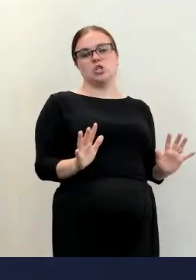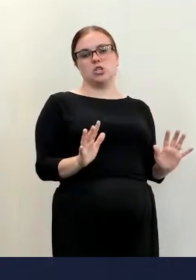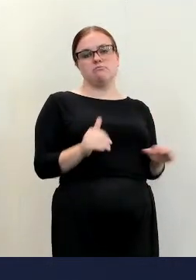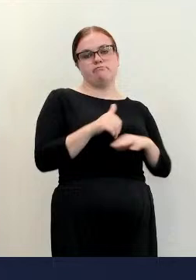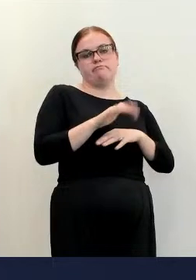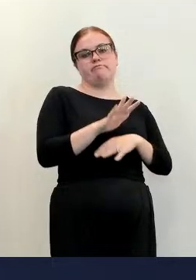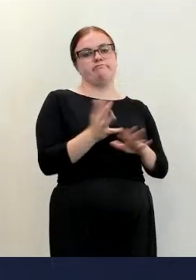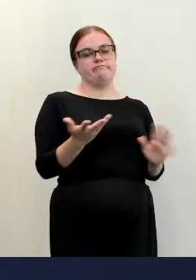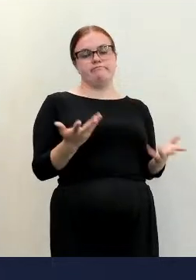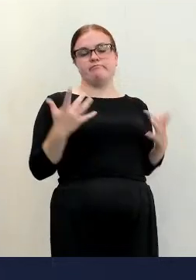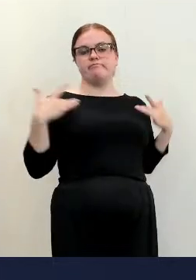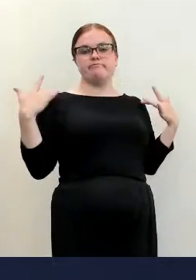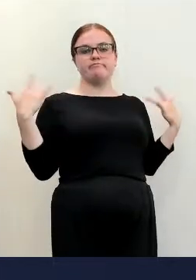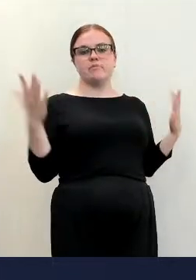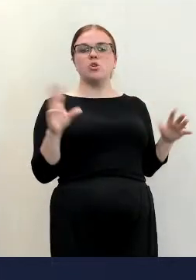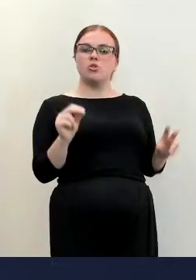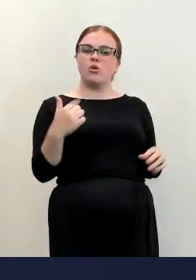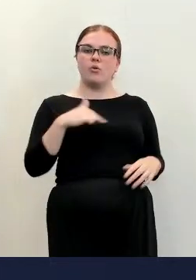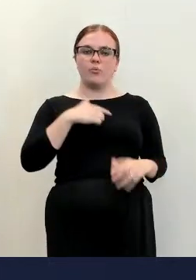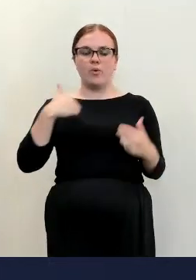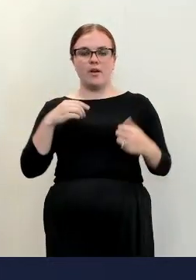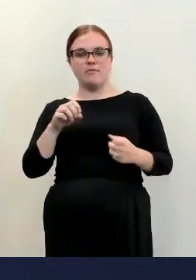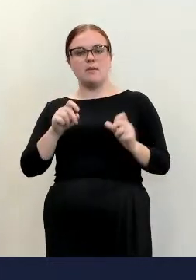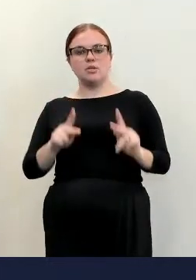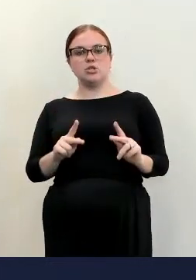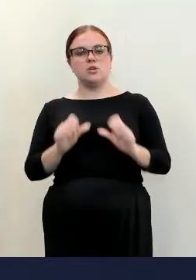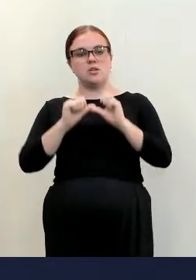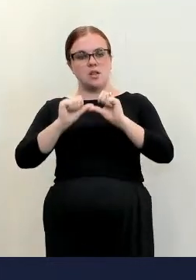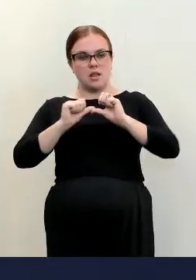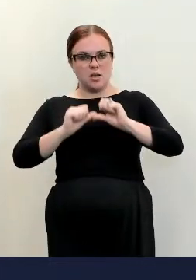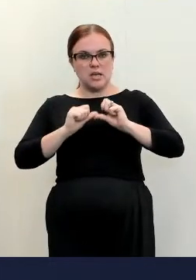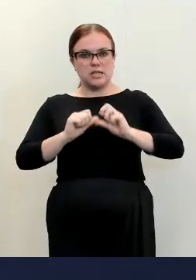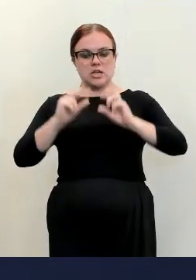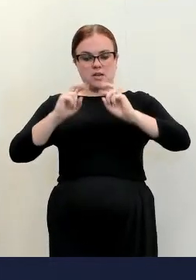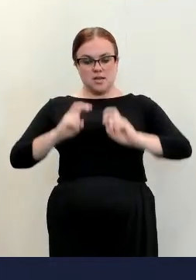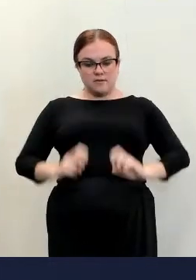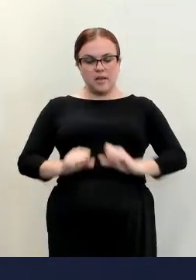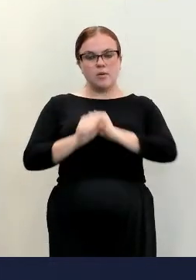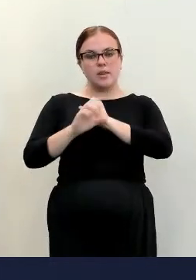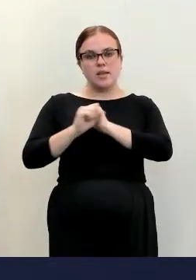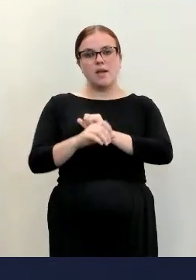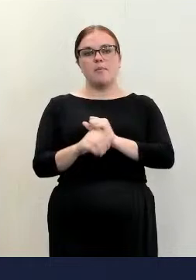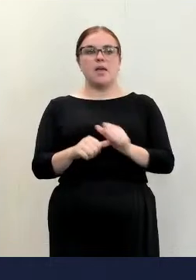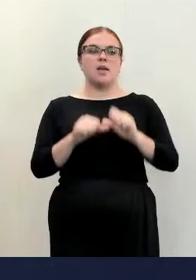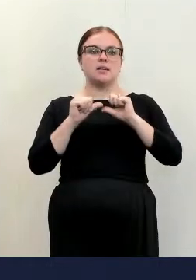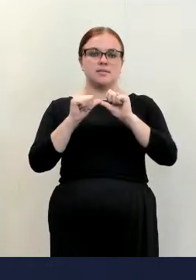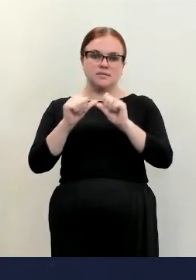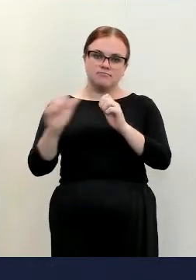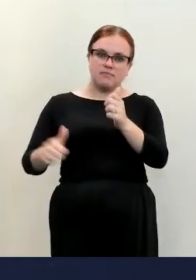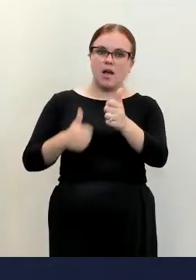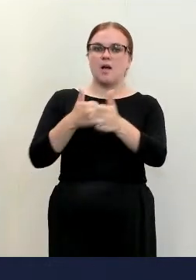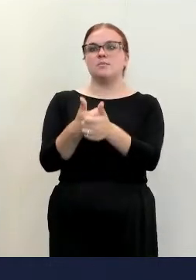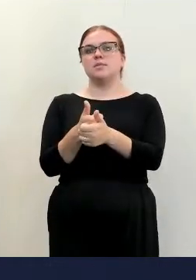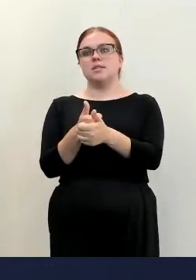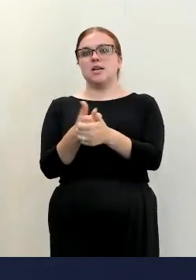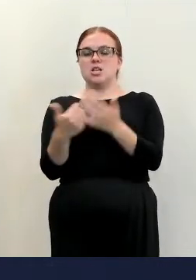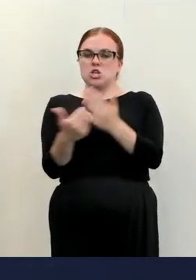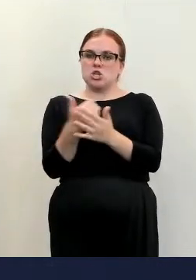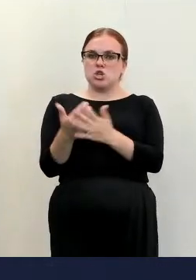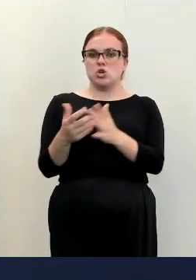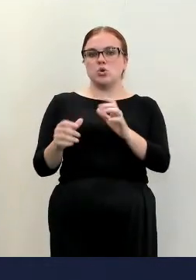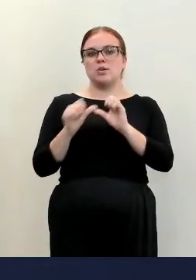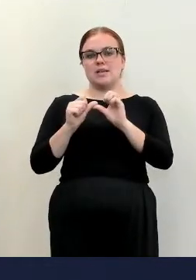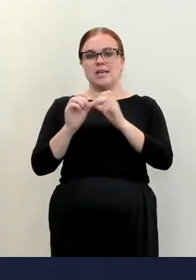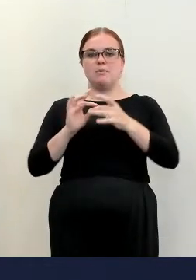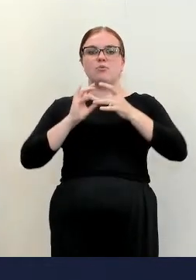out. We have the opportunity to continually evaluate our campaign and keep it fresh, keep it new, and keep it relevant